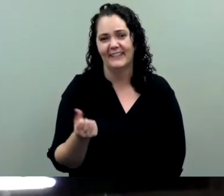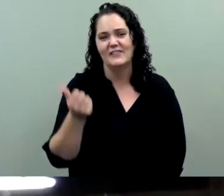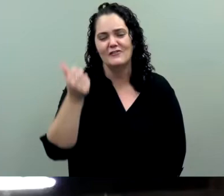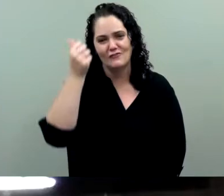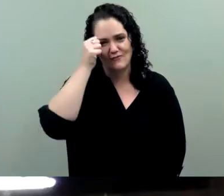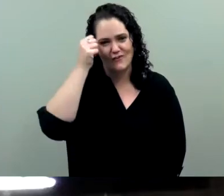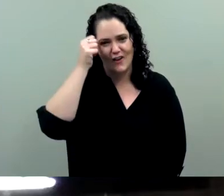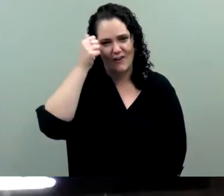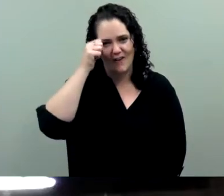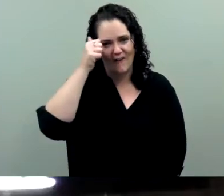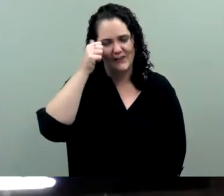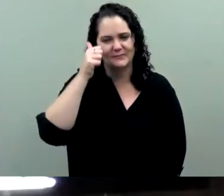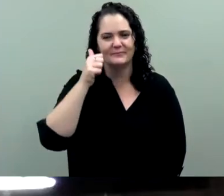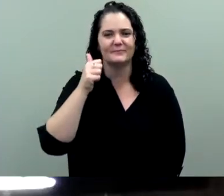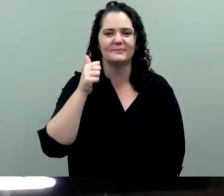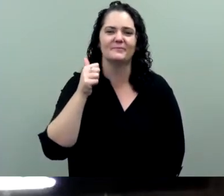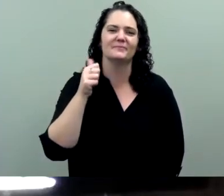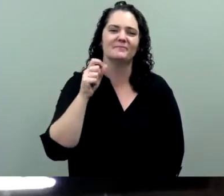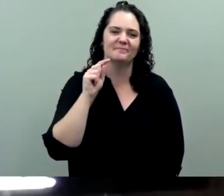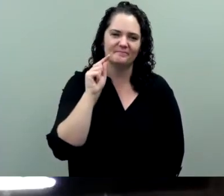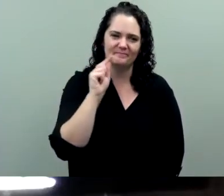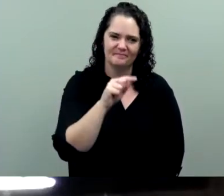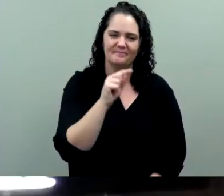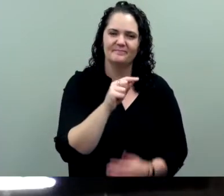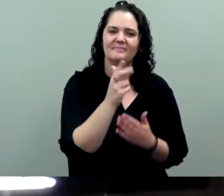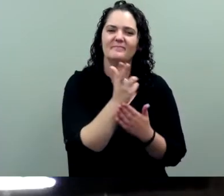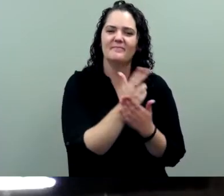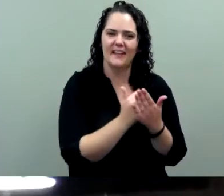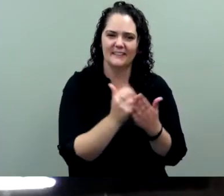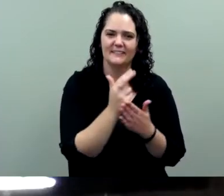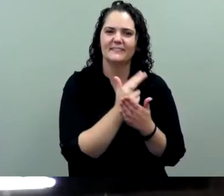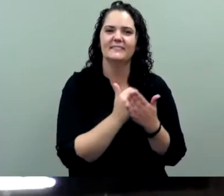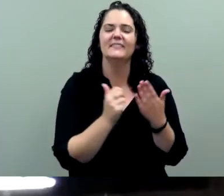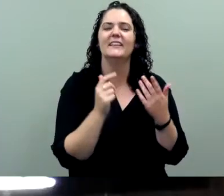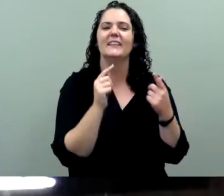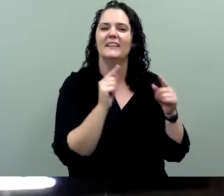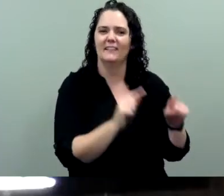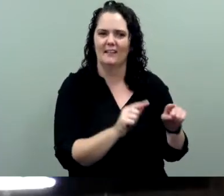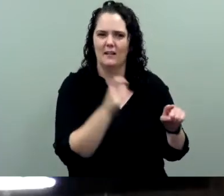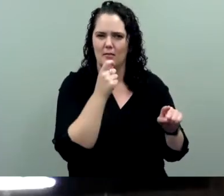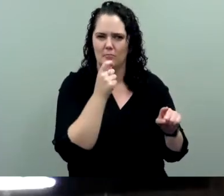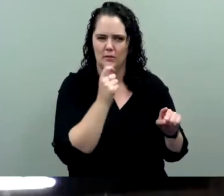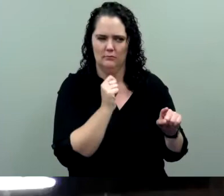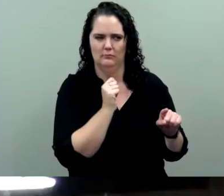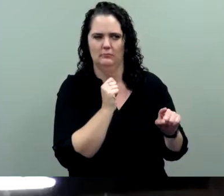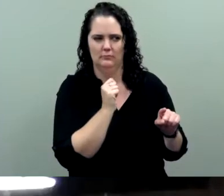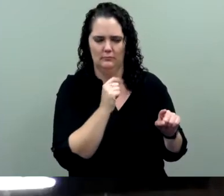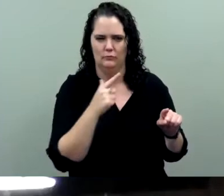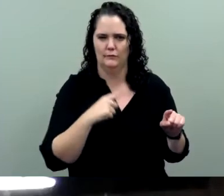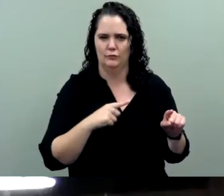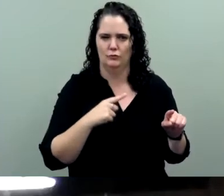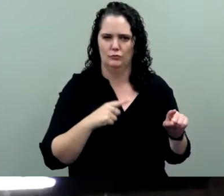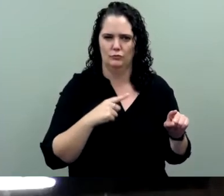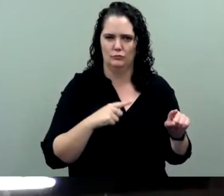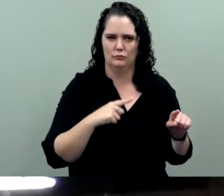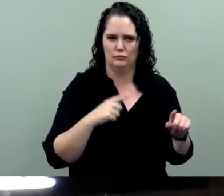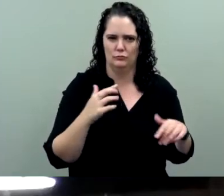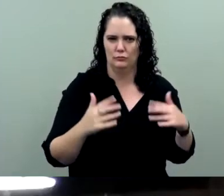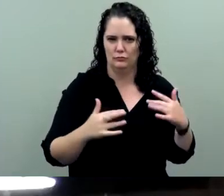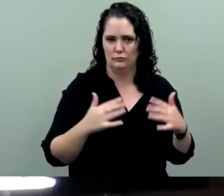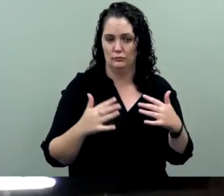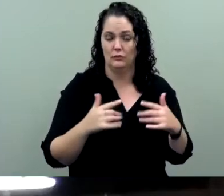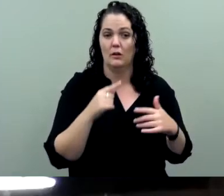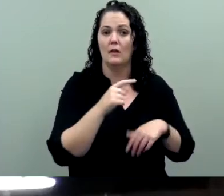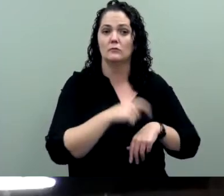and prostheses and her enclosures and her methods of resistance, it was because she had become quite ill. She was a